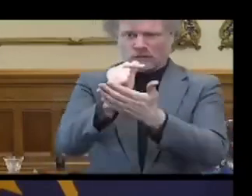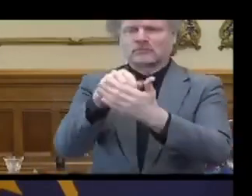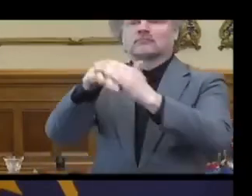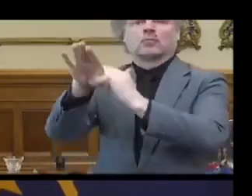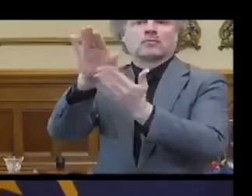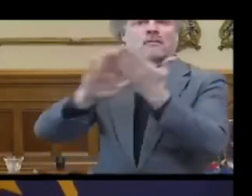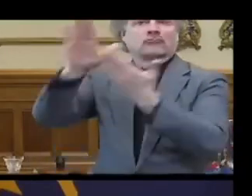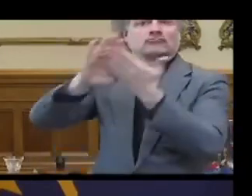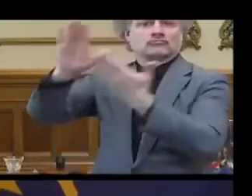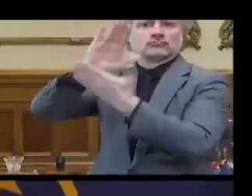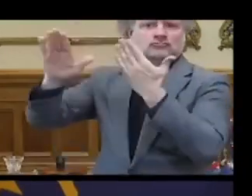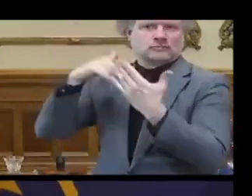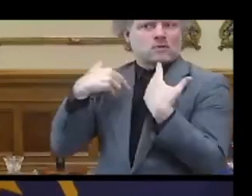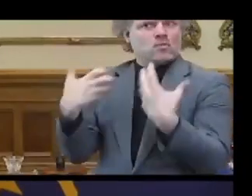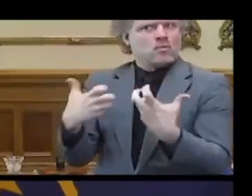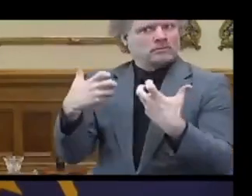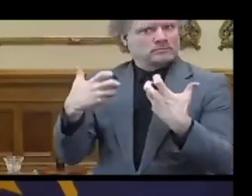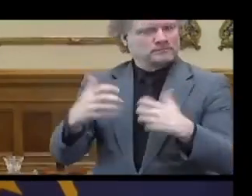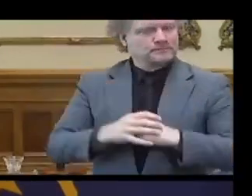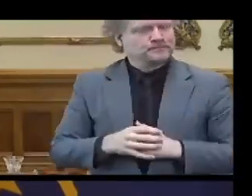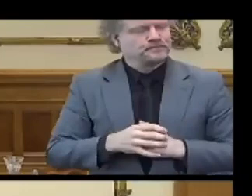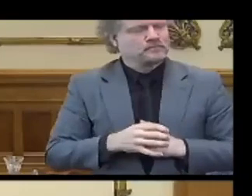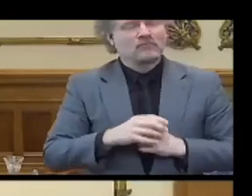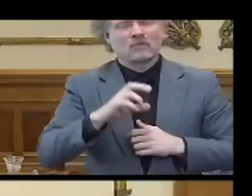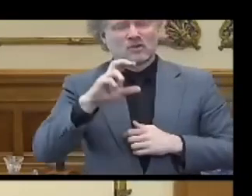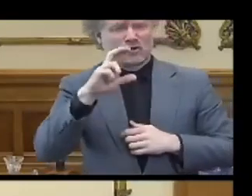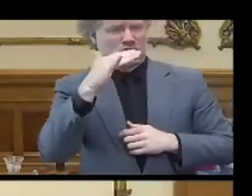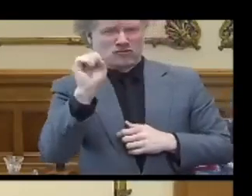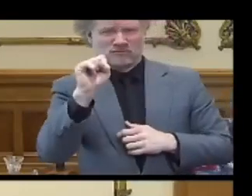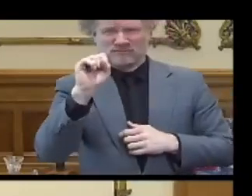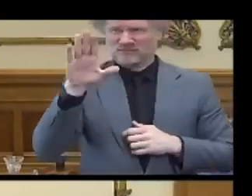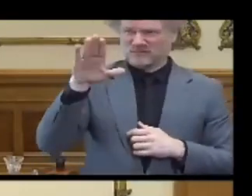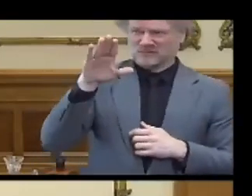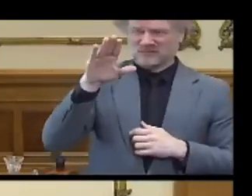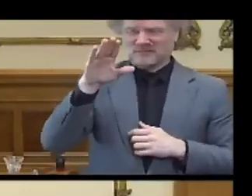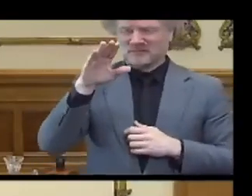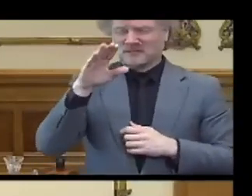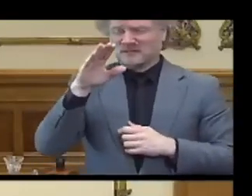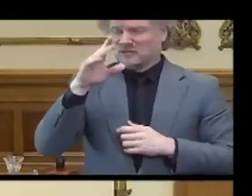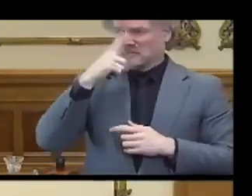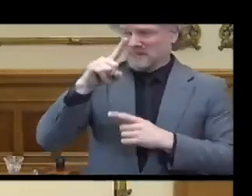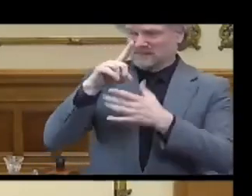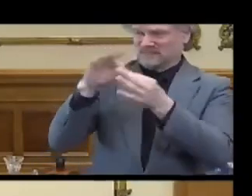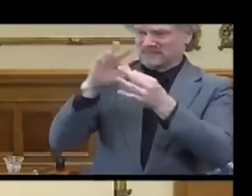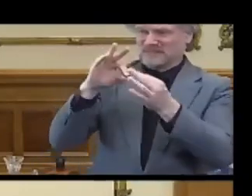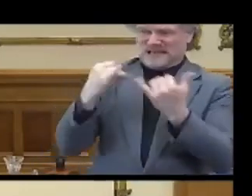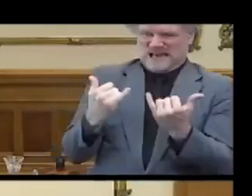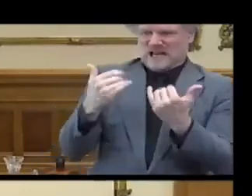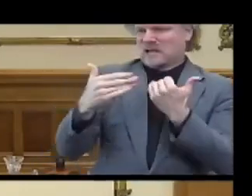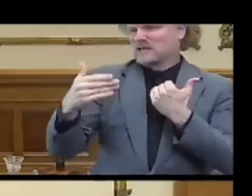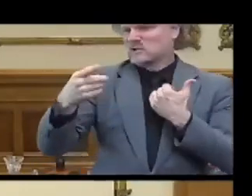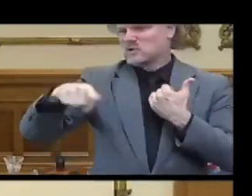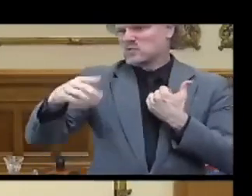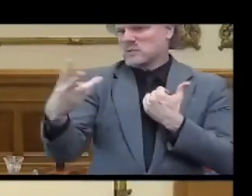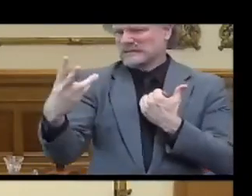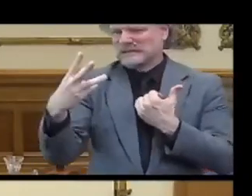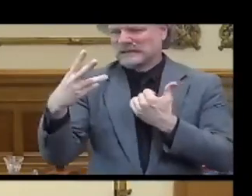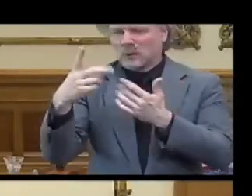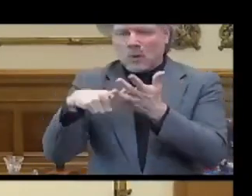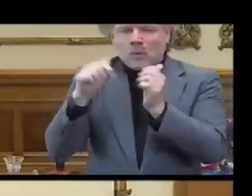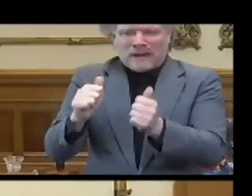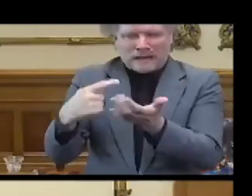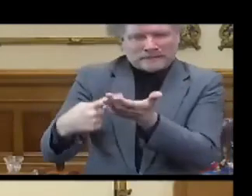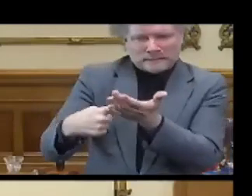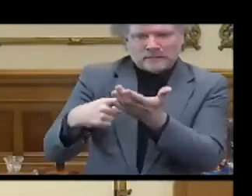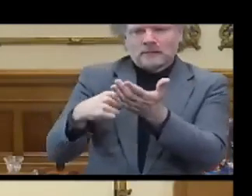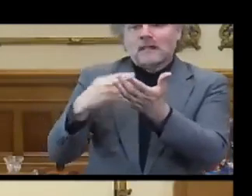education institutions. So, Chris, you want to talk about anything between now and next Wednesday that you can, and how